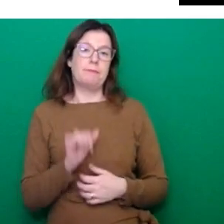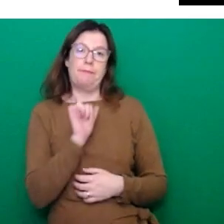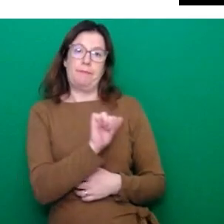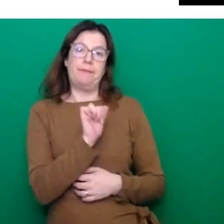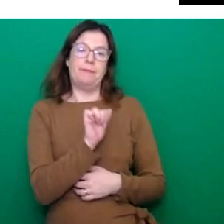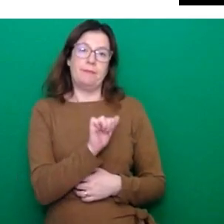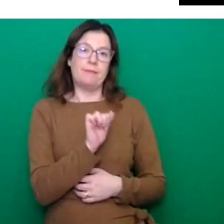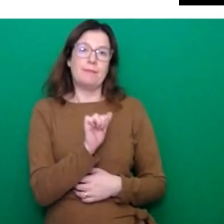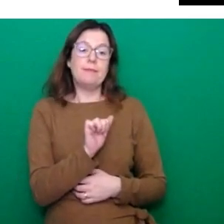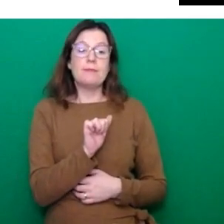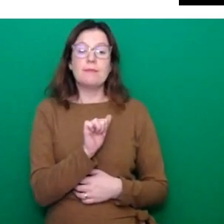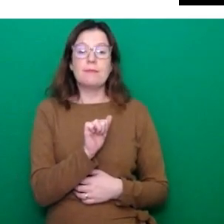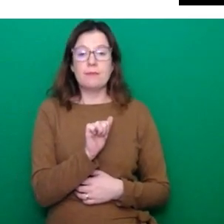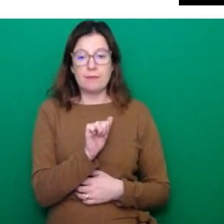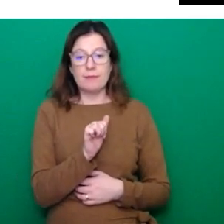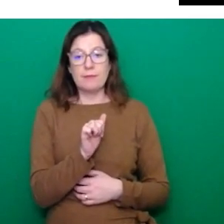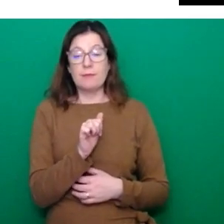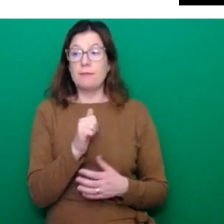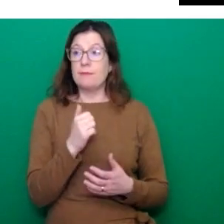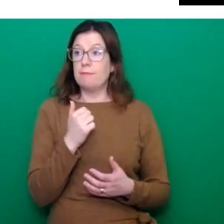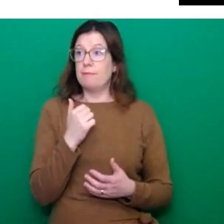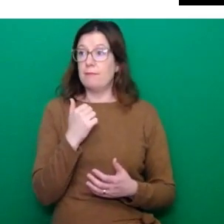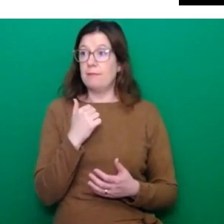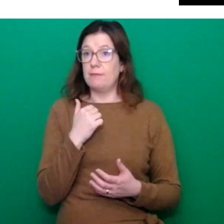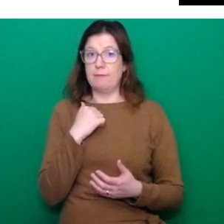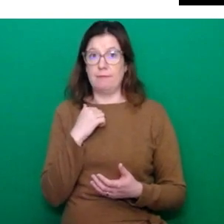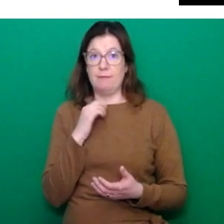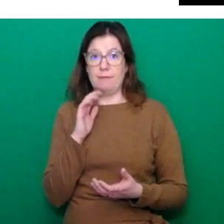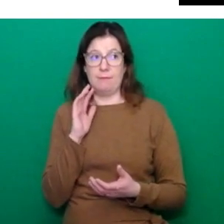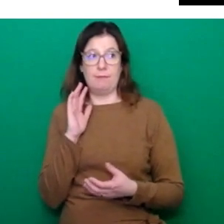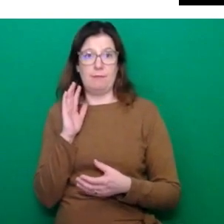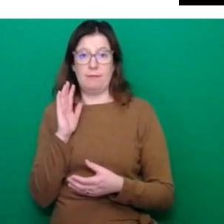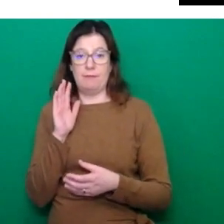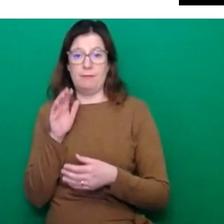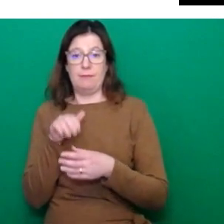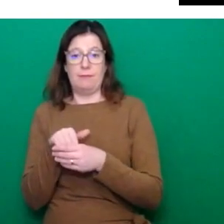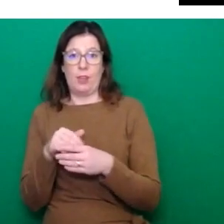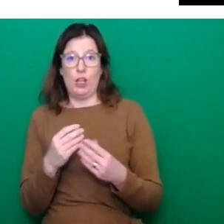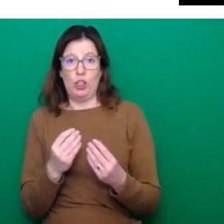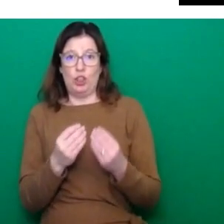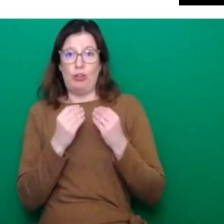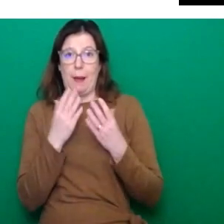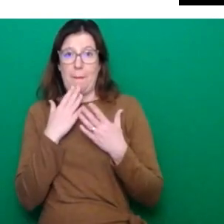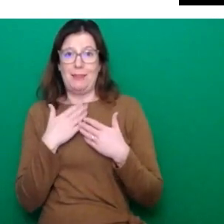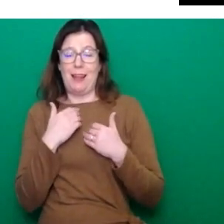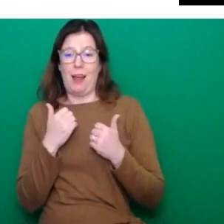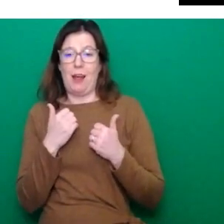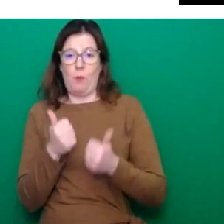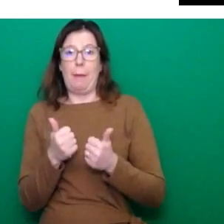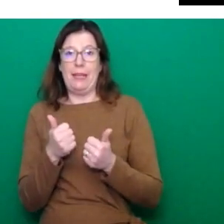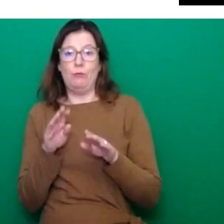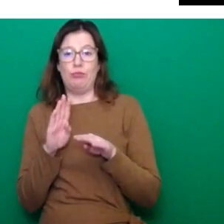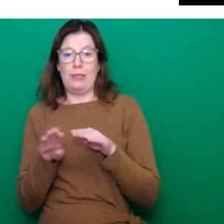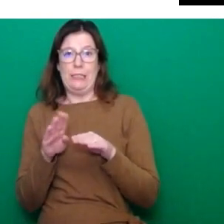I think it's when you get there into service and you are a trainee mental health and wellbeing practitioner,